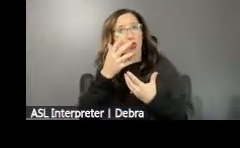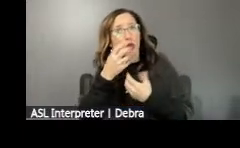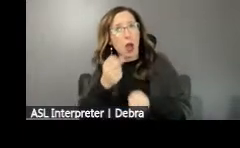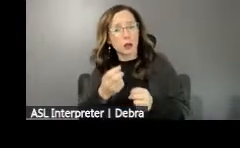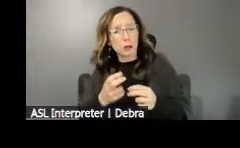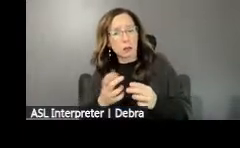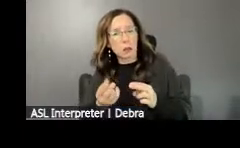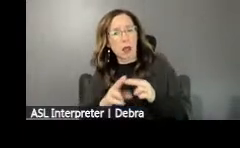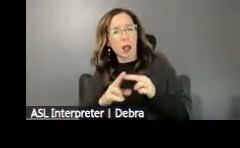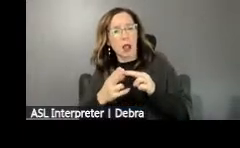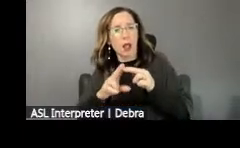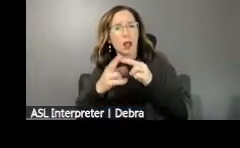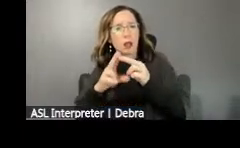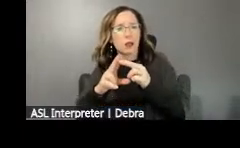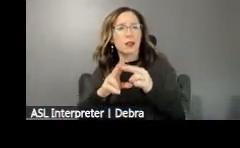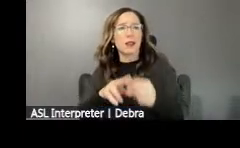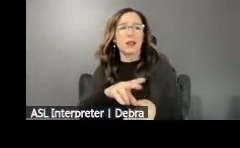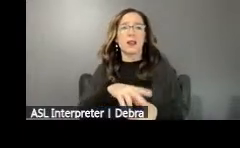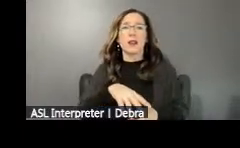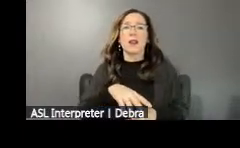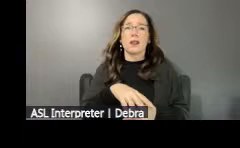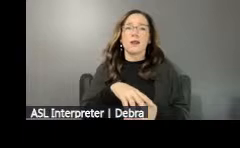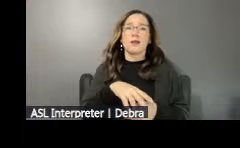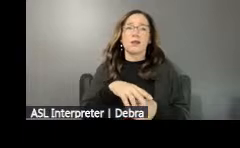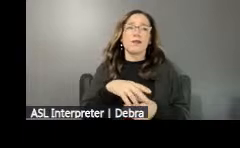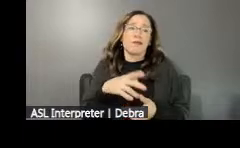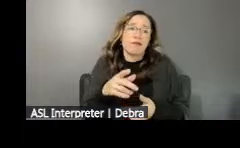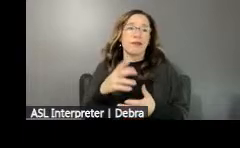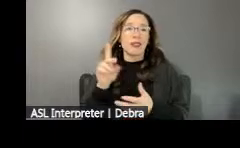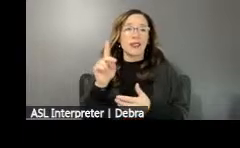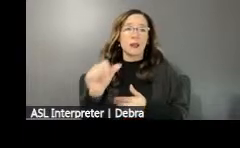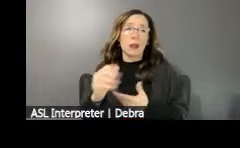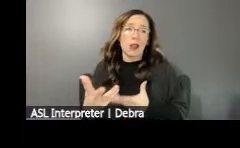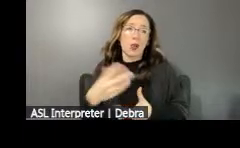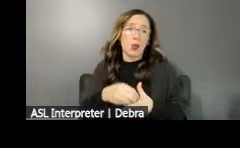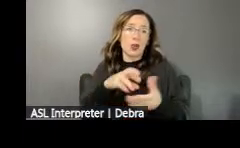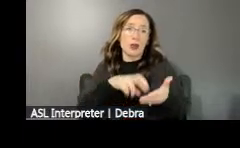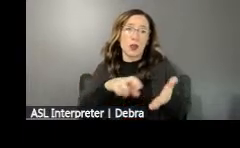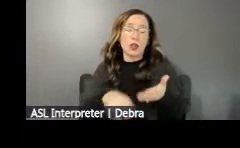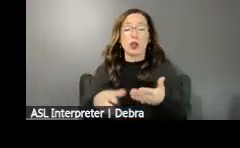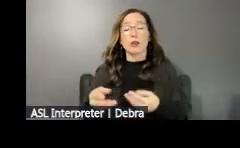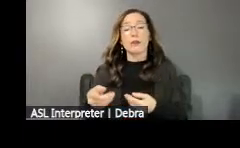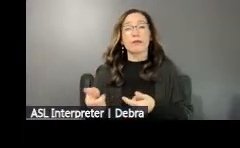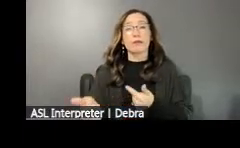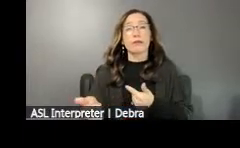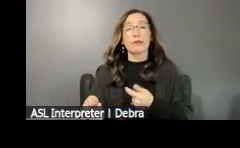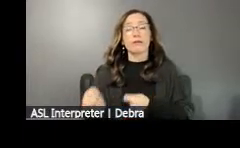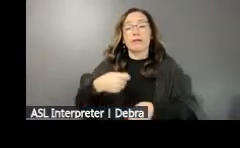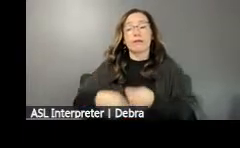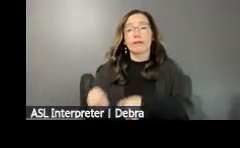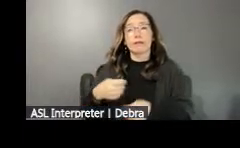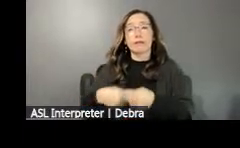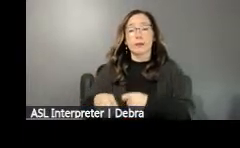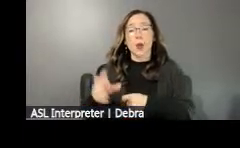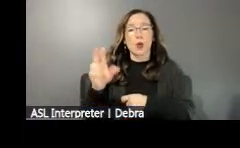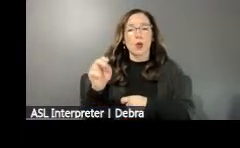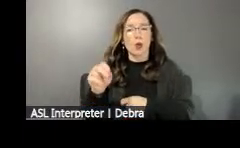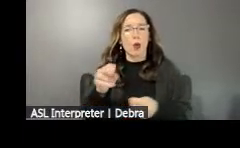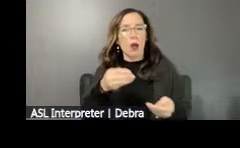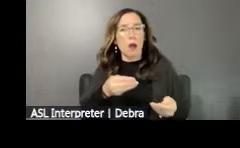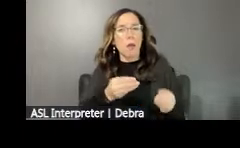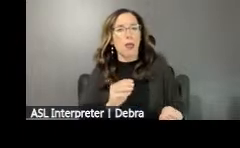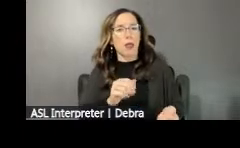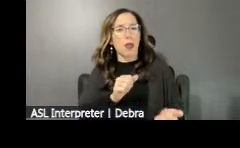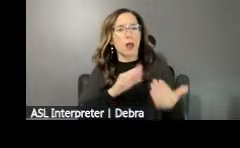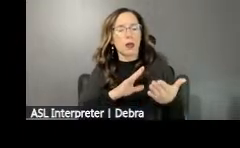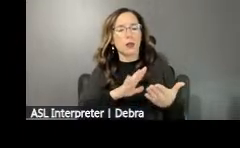Disability inclusive research should not be transactional. Instead, it should be thought about as a method to build